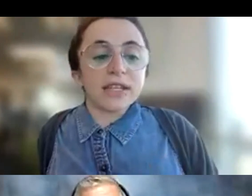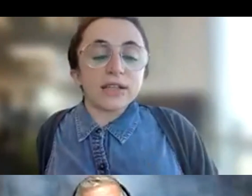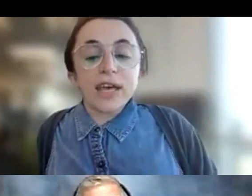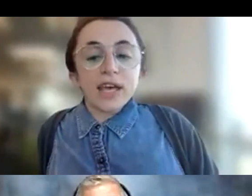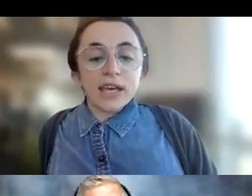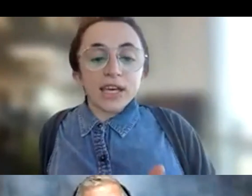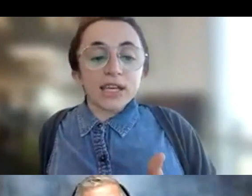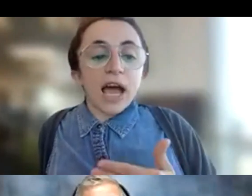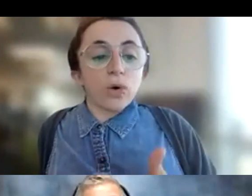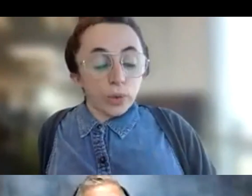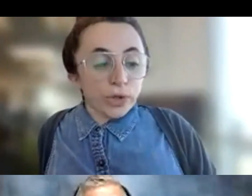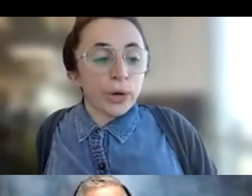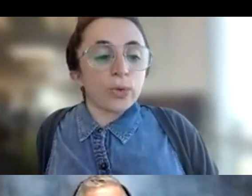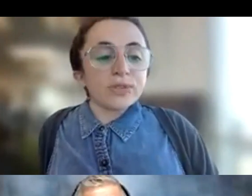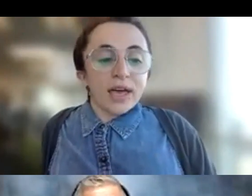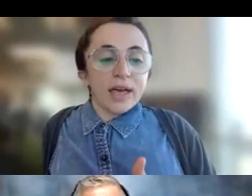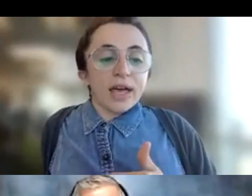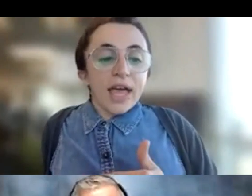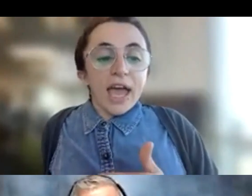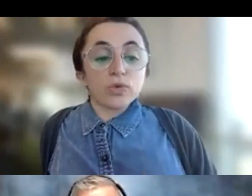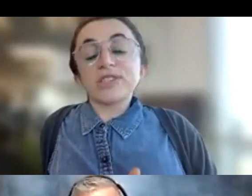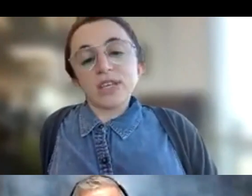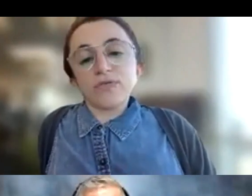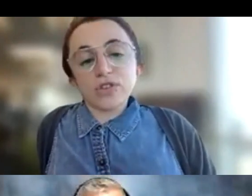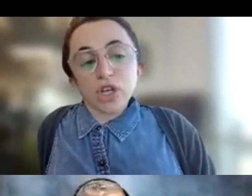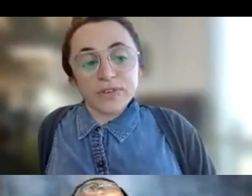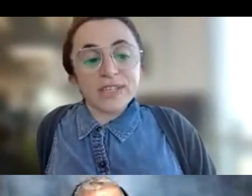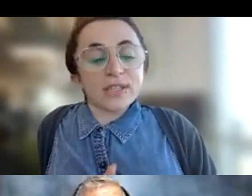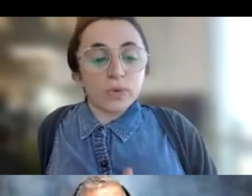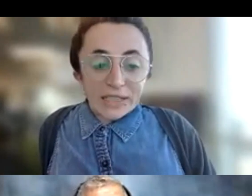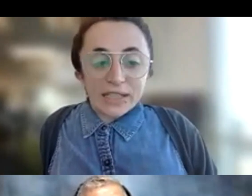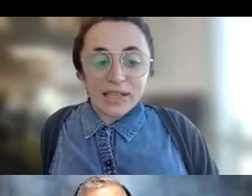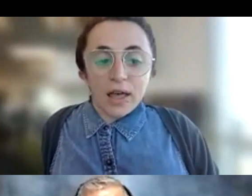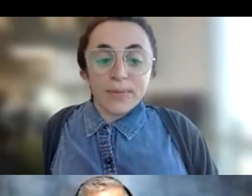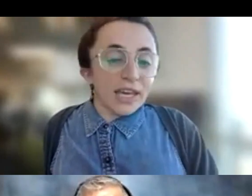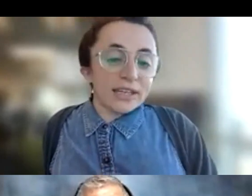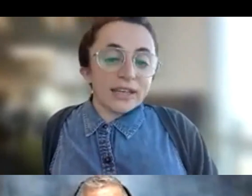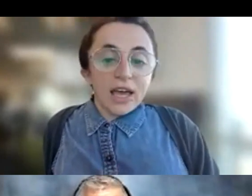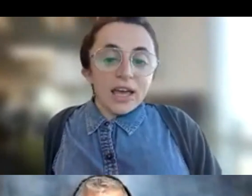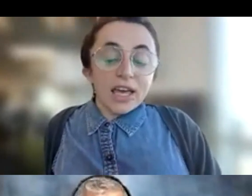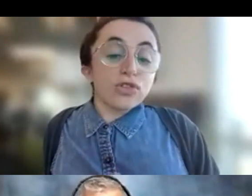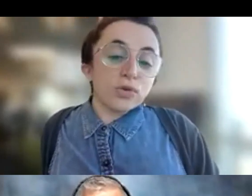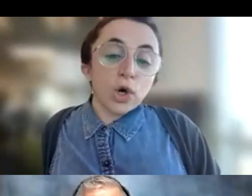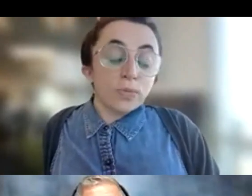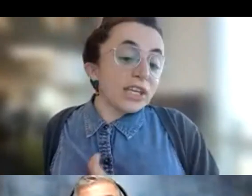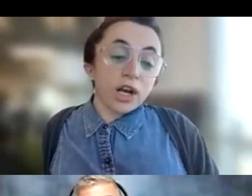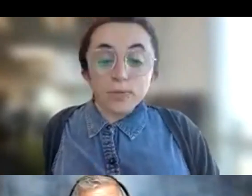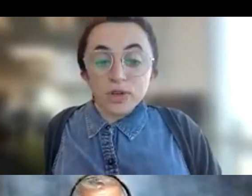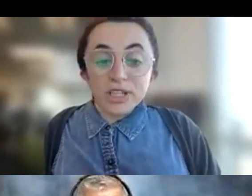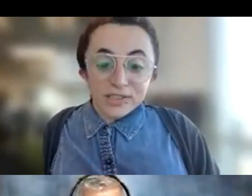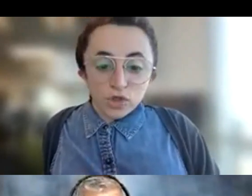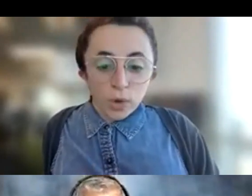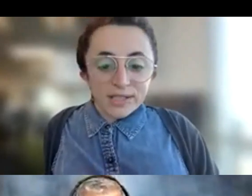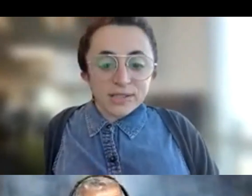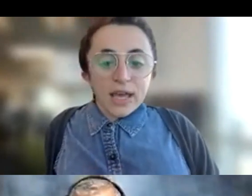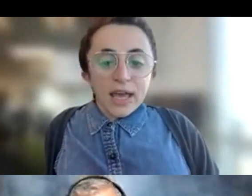to live in our own homes and receive the services that we need in those homes in our